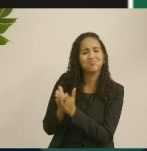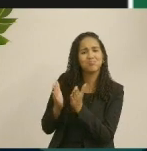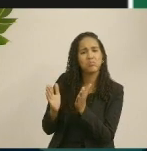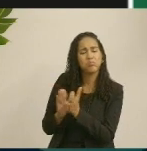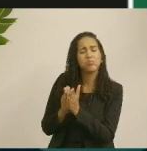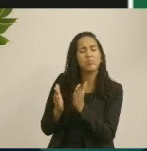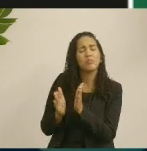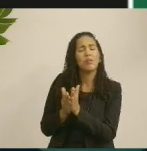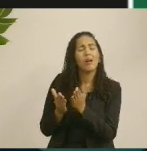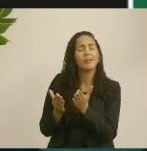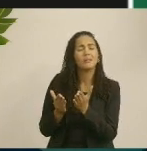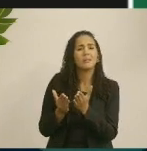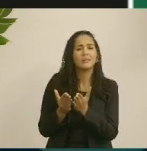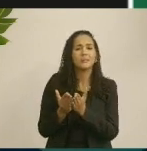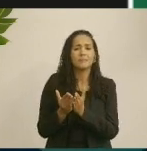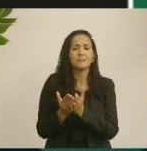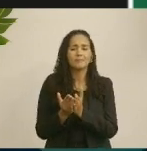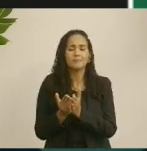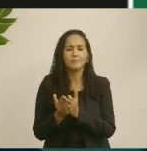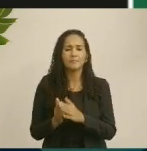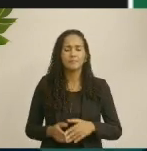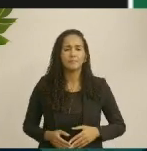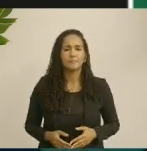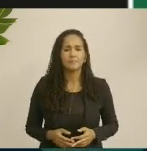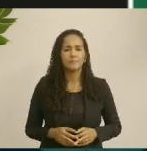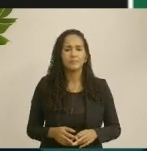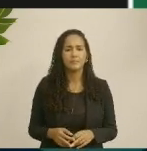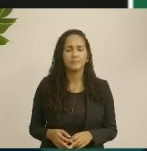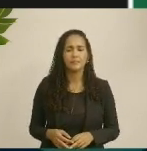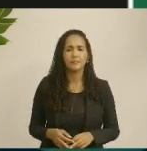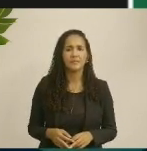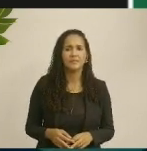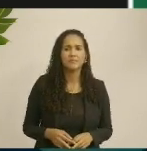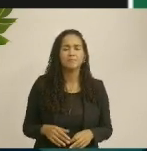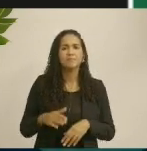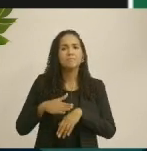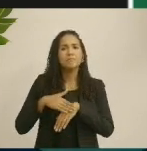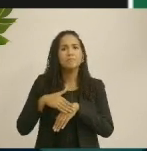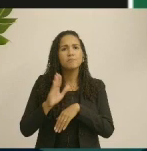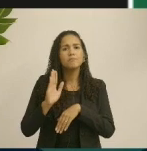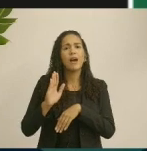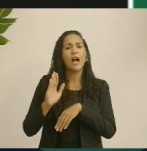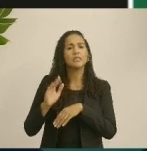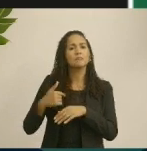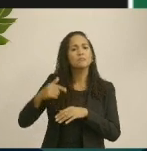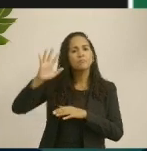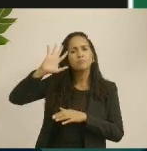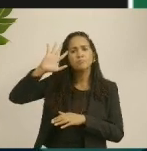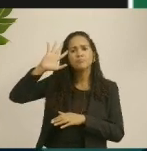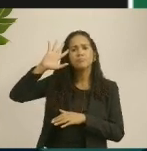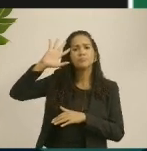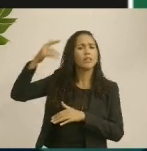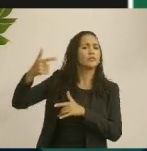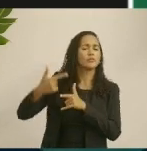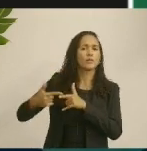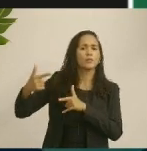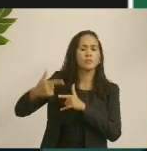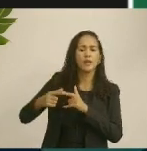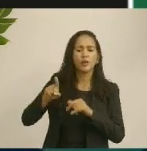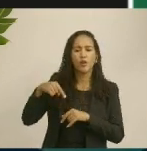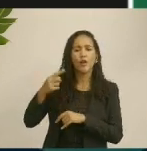and survive. And hopefully we can see many of these interventions reach the people in need. Thank